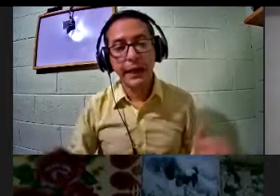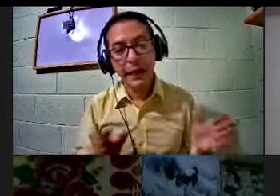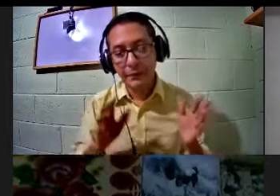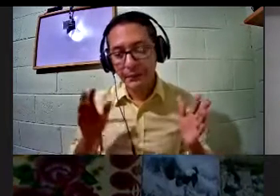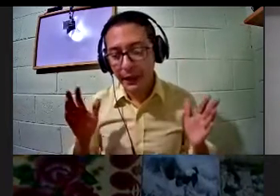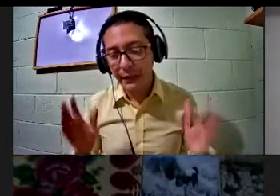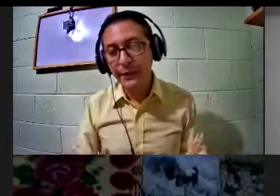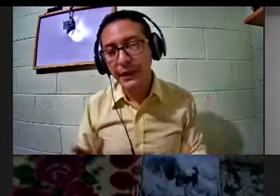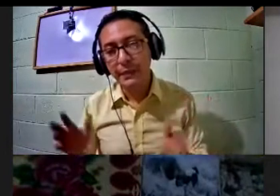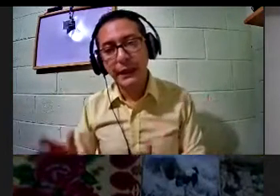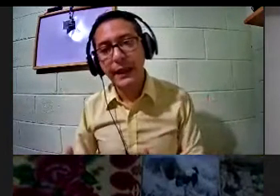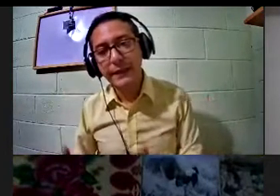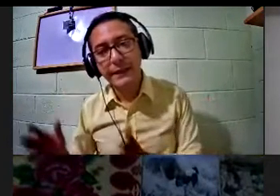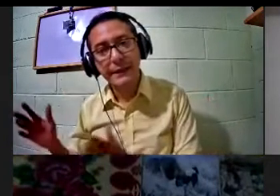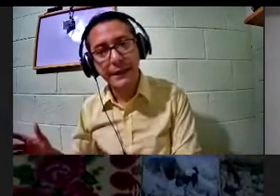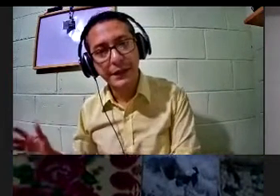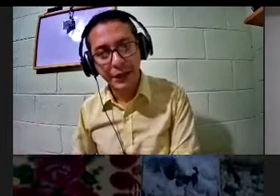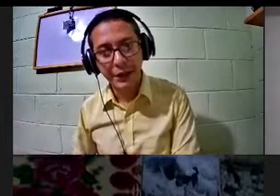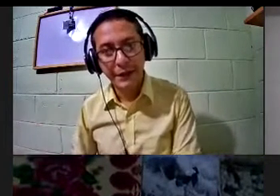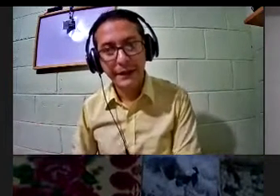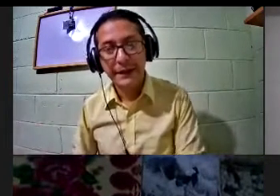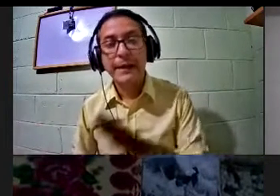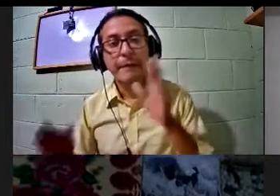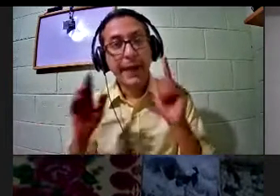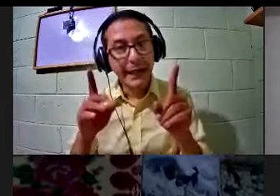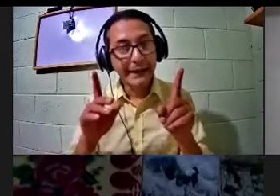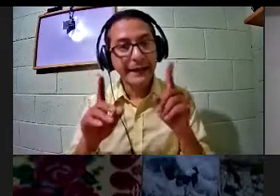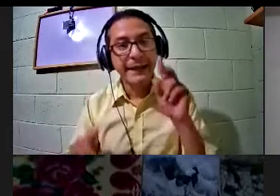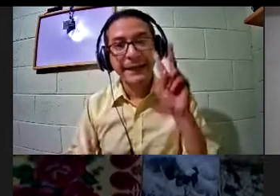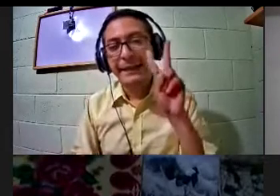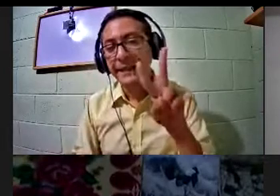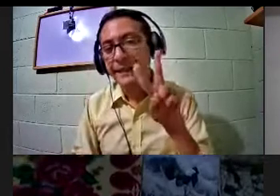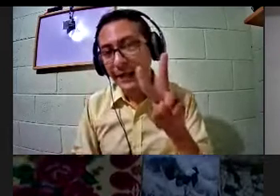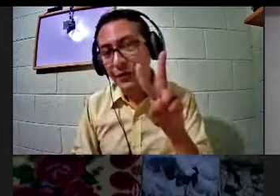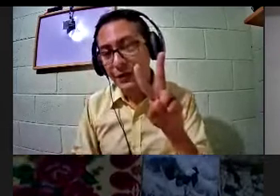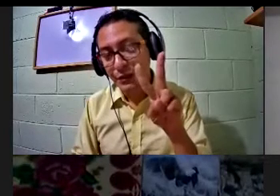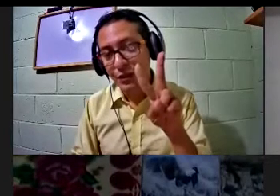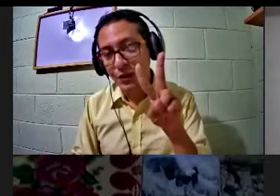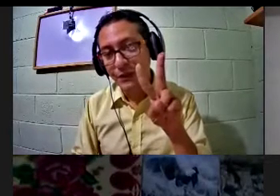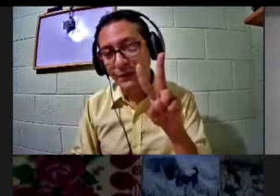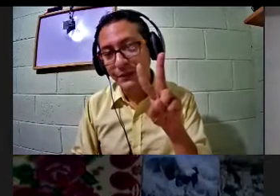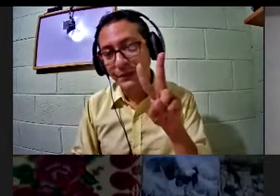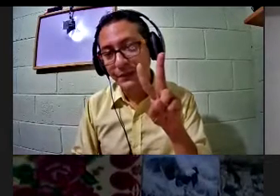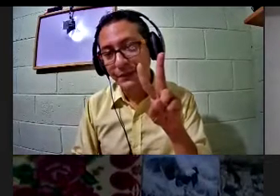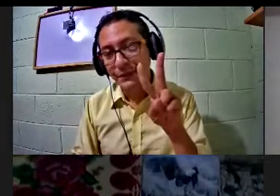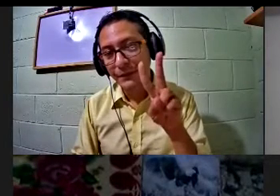about, I am receiving classes this year. Okay. But in the second situation,